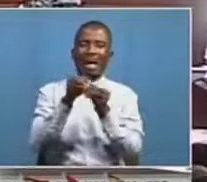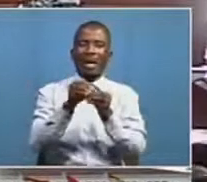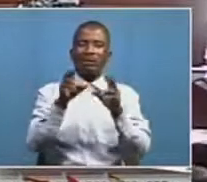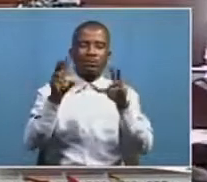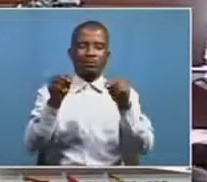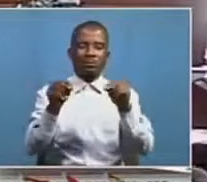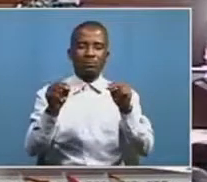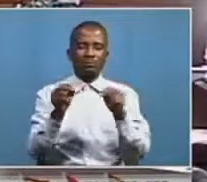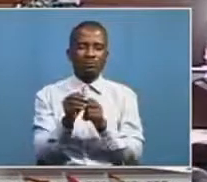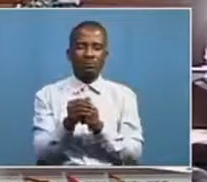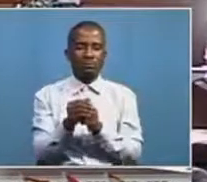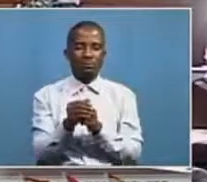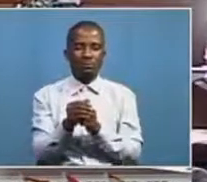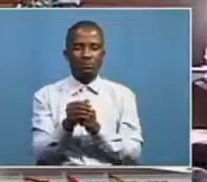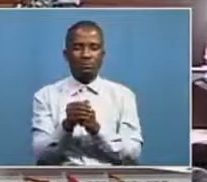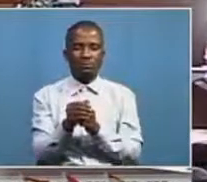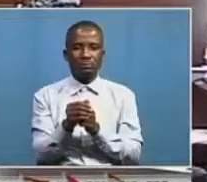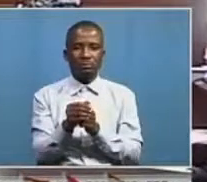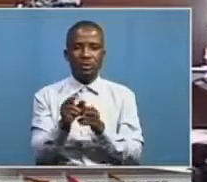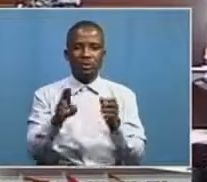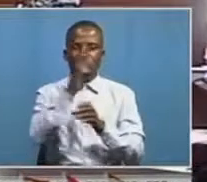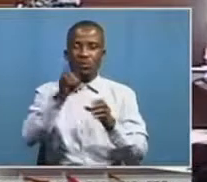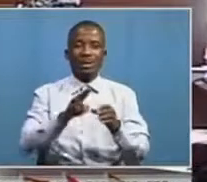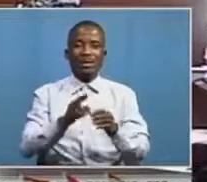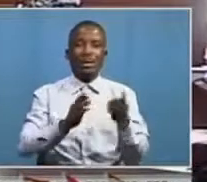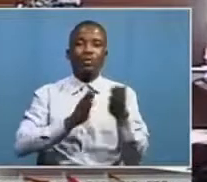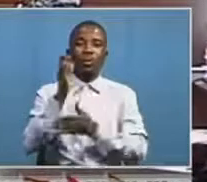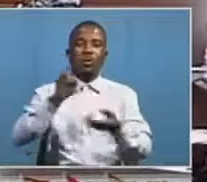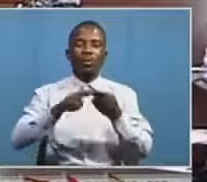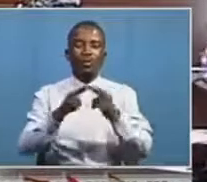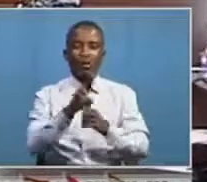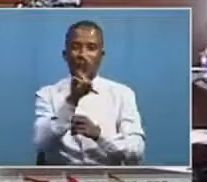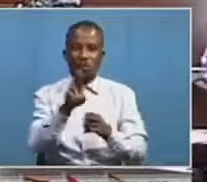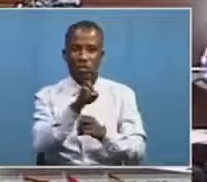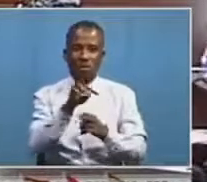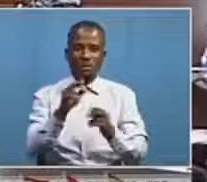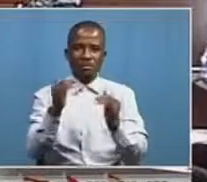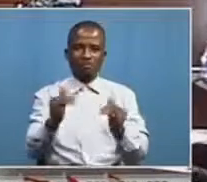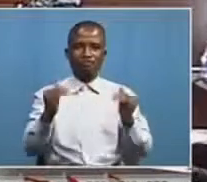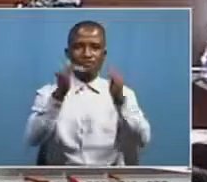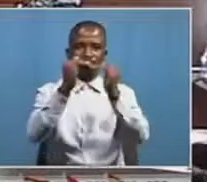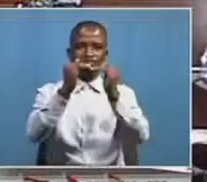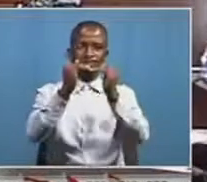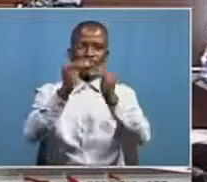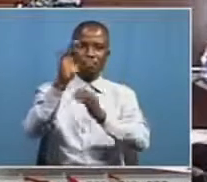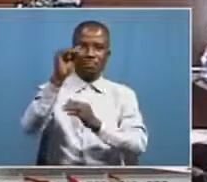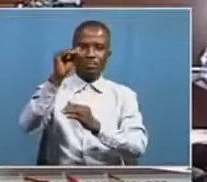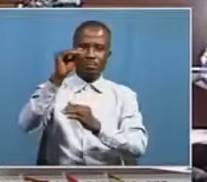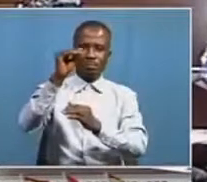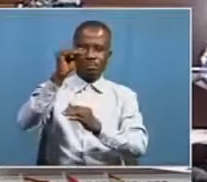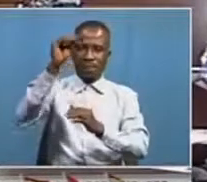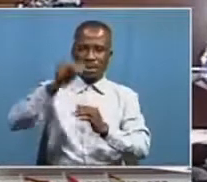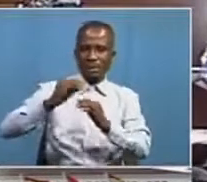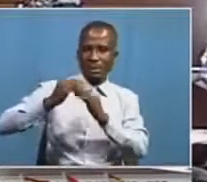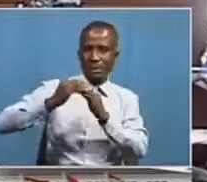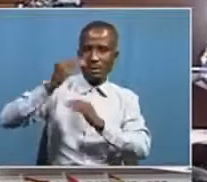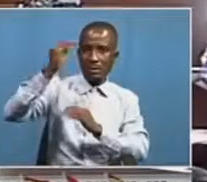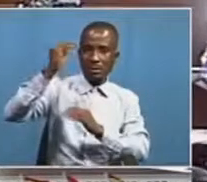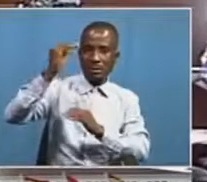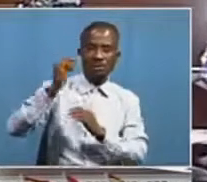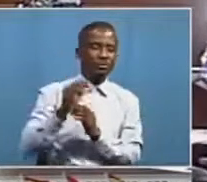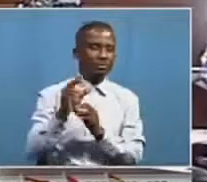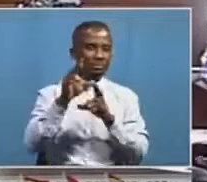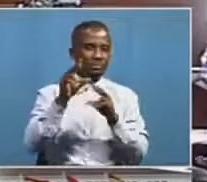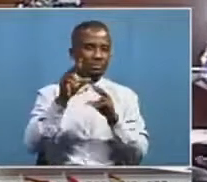13,434,574 be used as the total valid votes cast in measuring the more than 50% threshold required